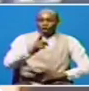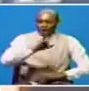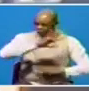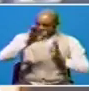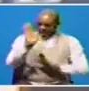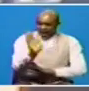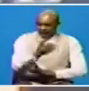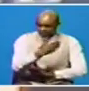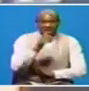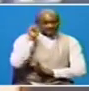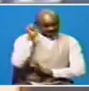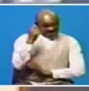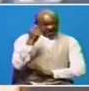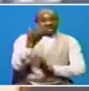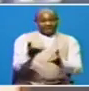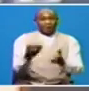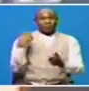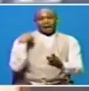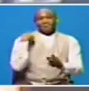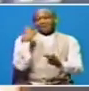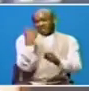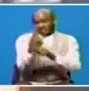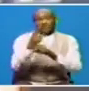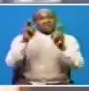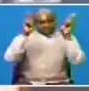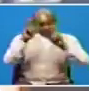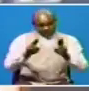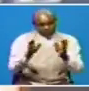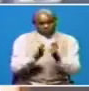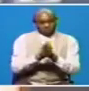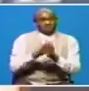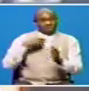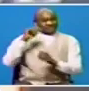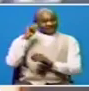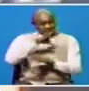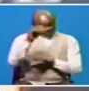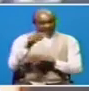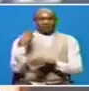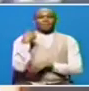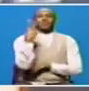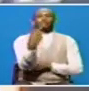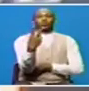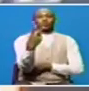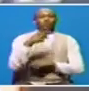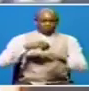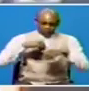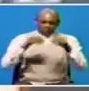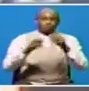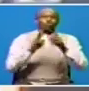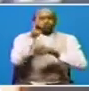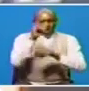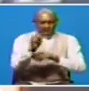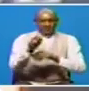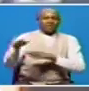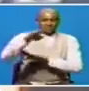out. Kenya becomes the 11th country globally and the second in Africa to take action in support of the UN's environmental